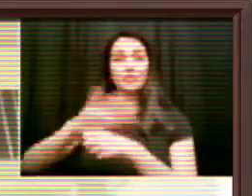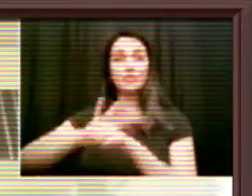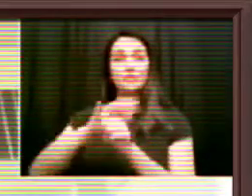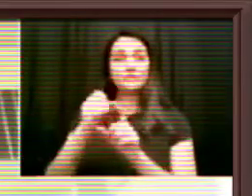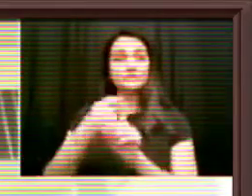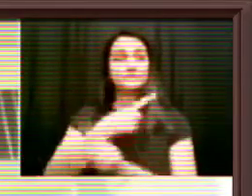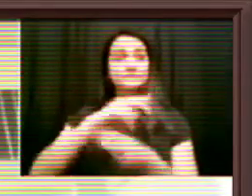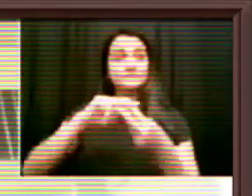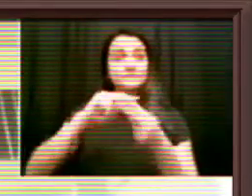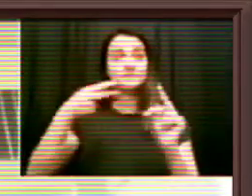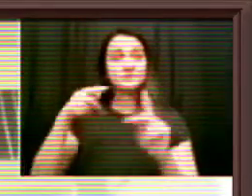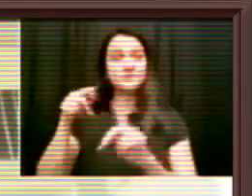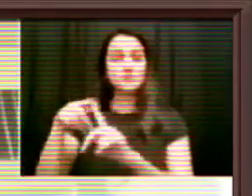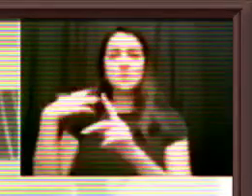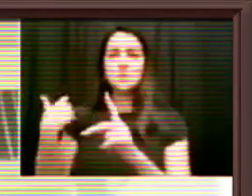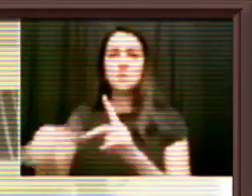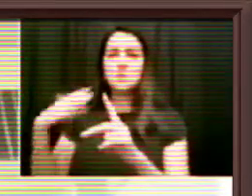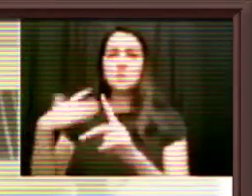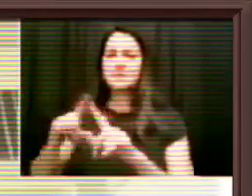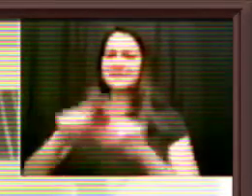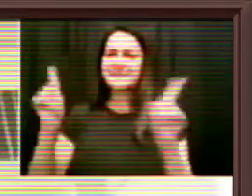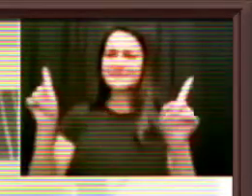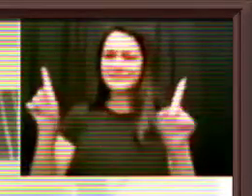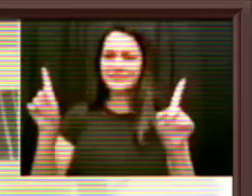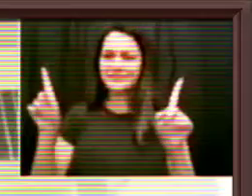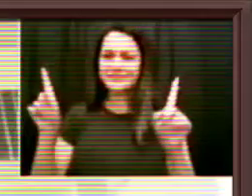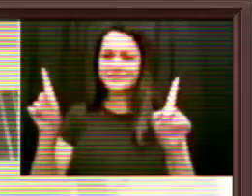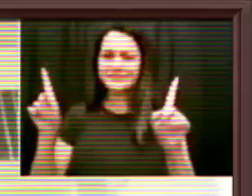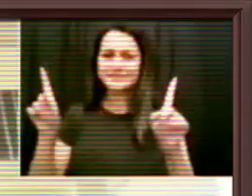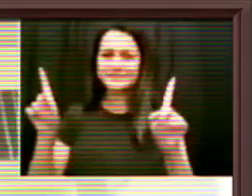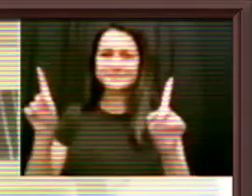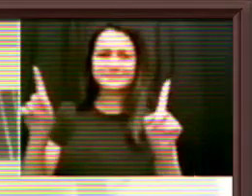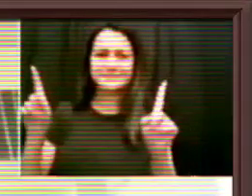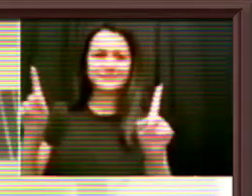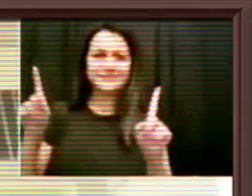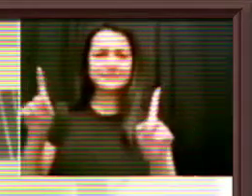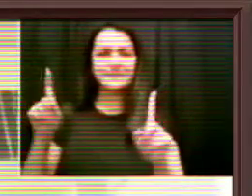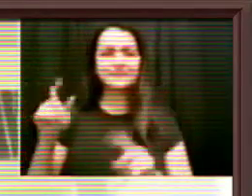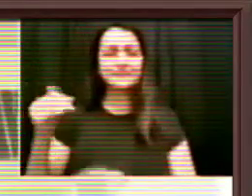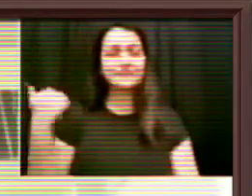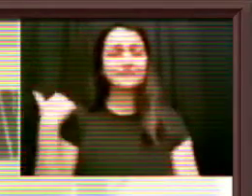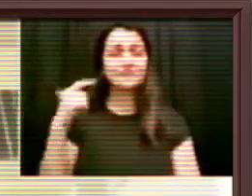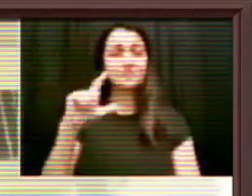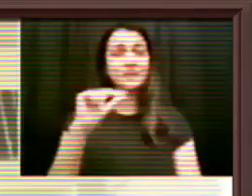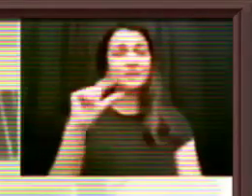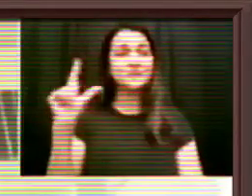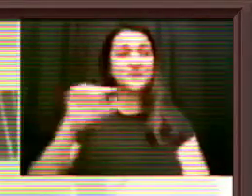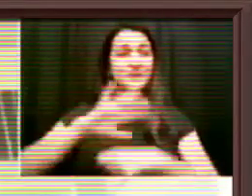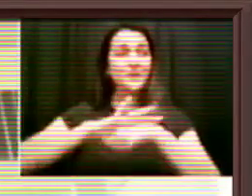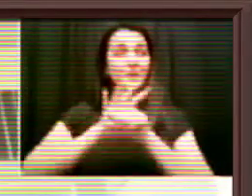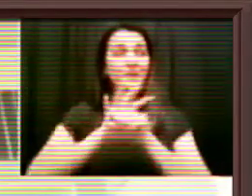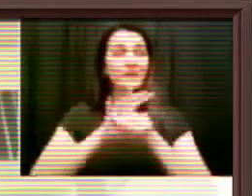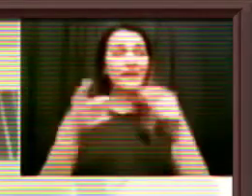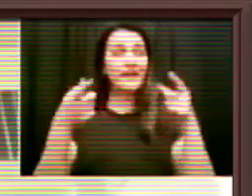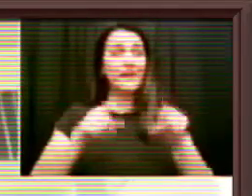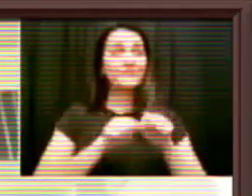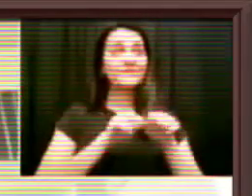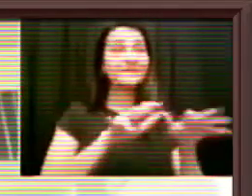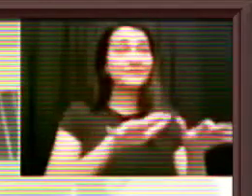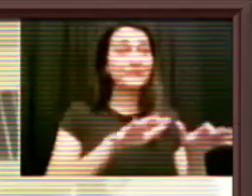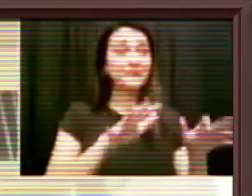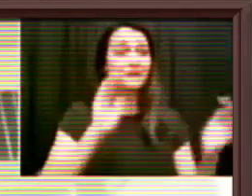And that's how they got you. Now you see how it works. You see how the dichotomy works. You see